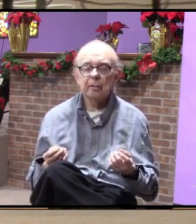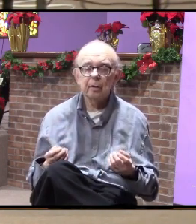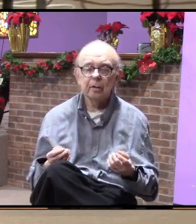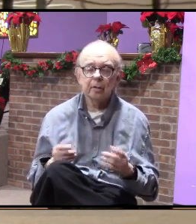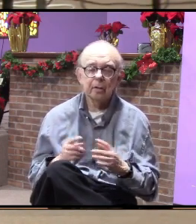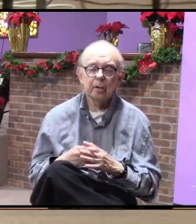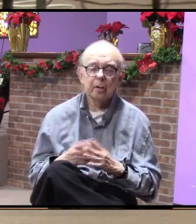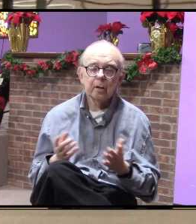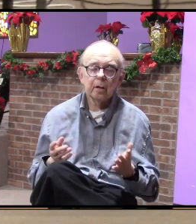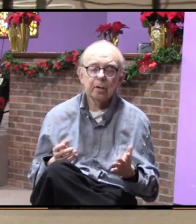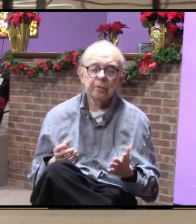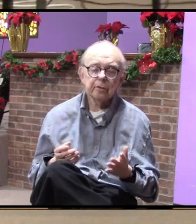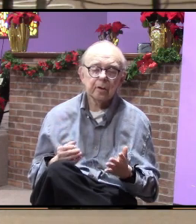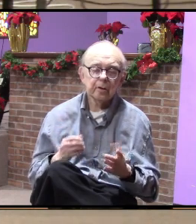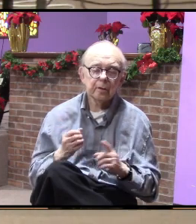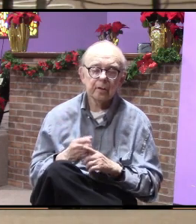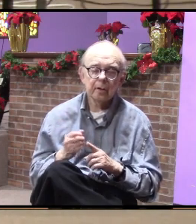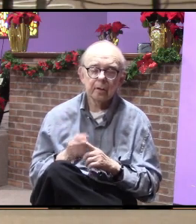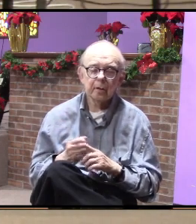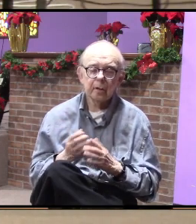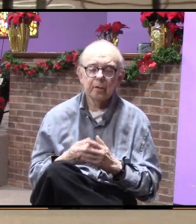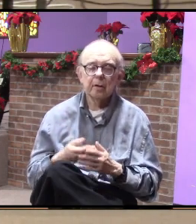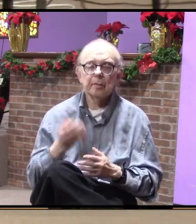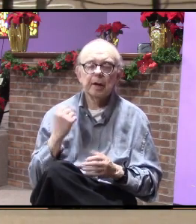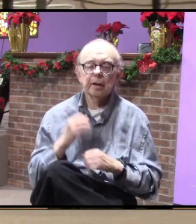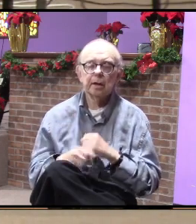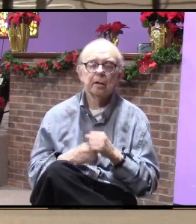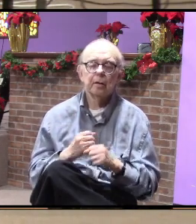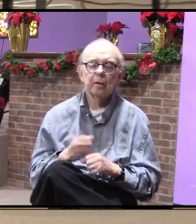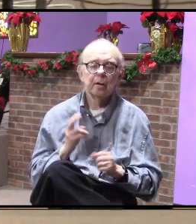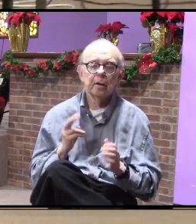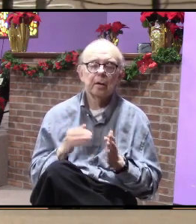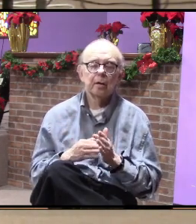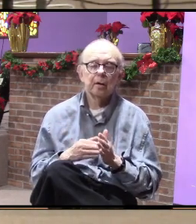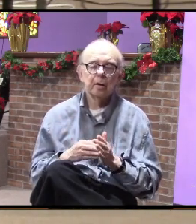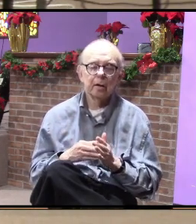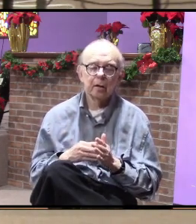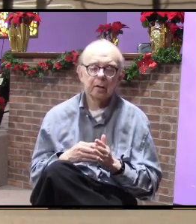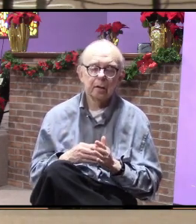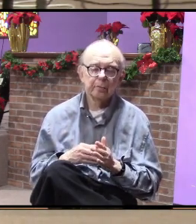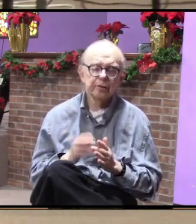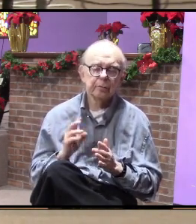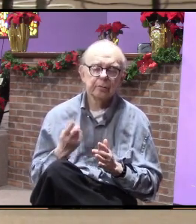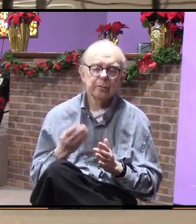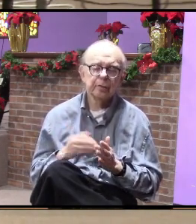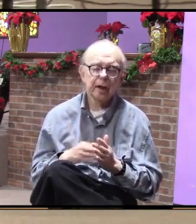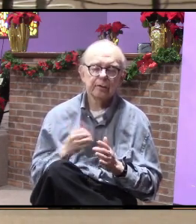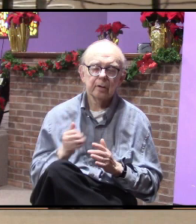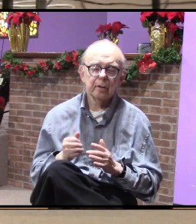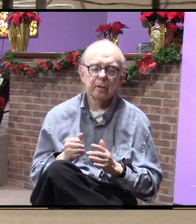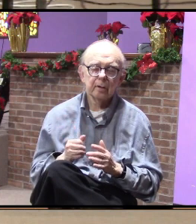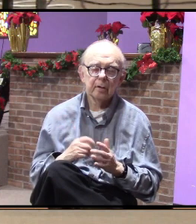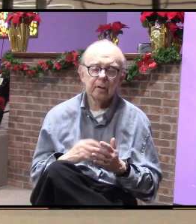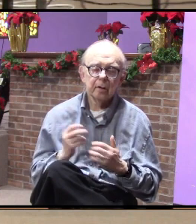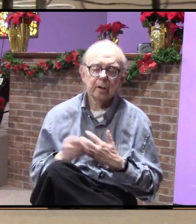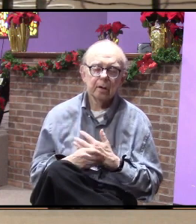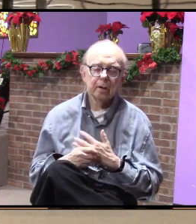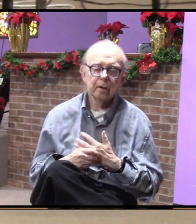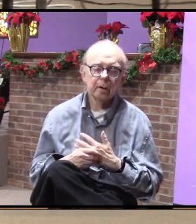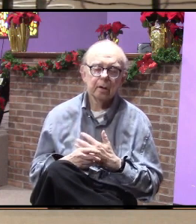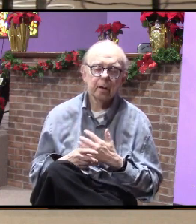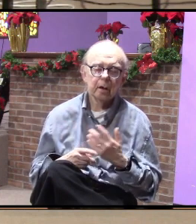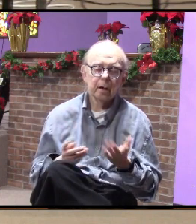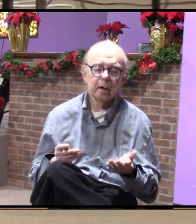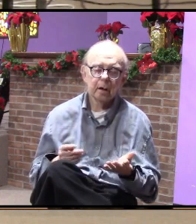He started this rhythm. Back in the year 2000 up to 2010, there was a TV series that was